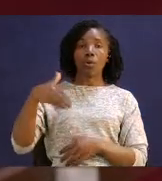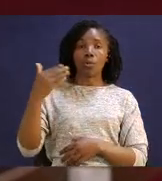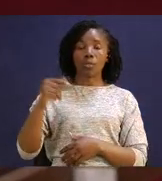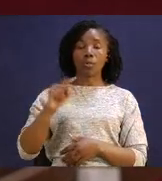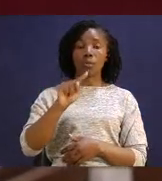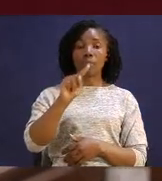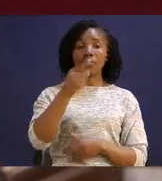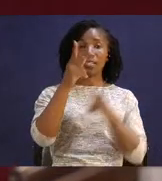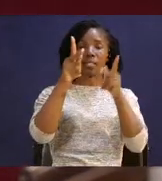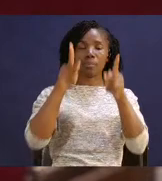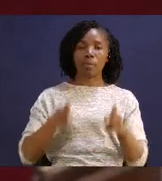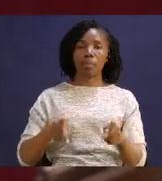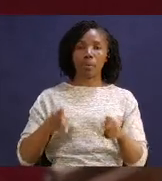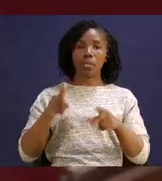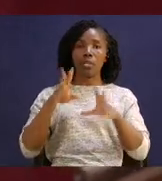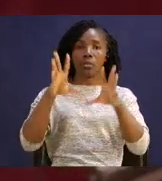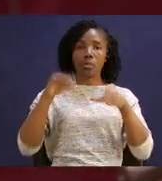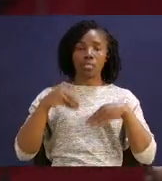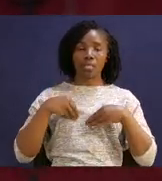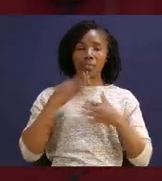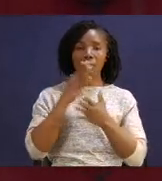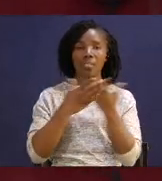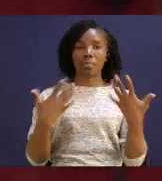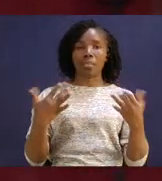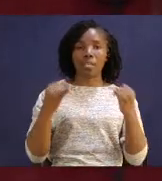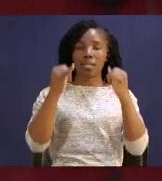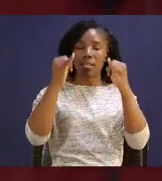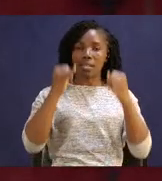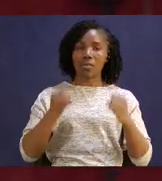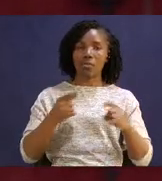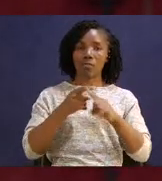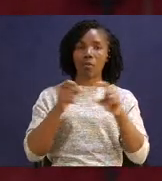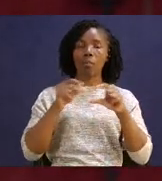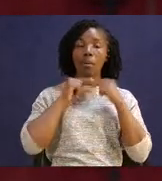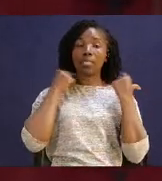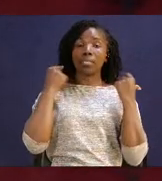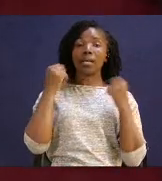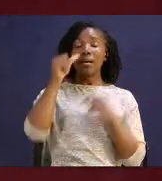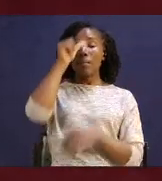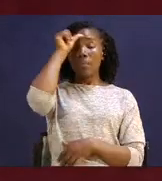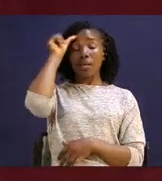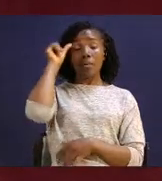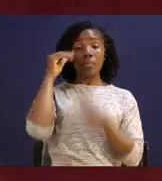people to get anything new from Pastor Ambrose. Hello?